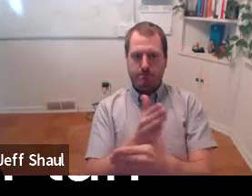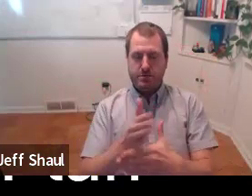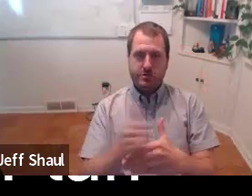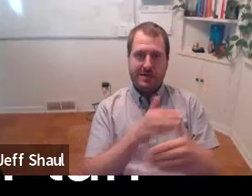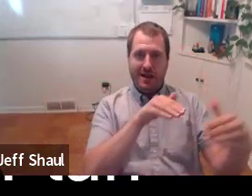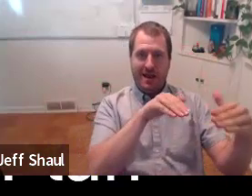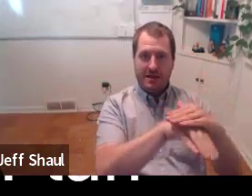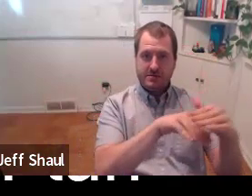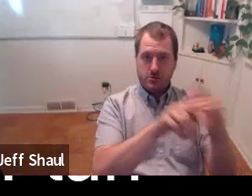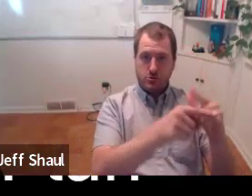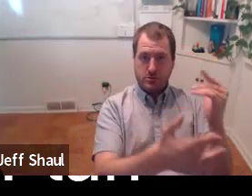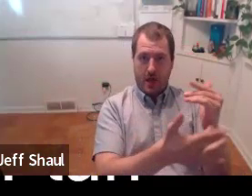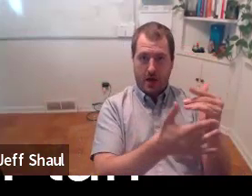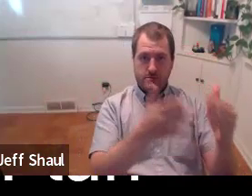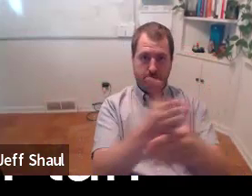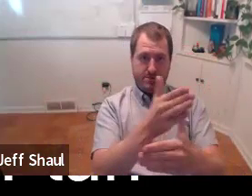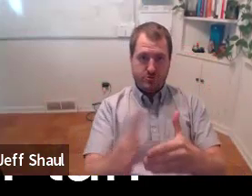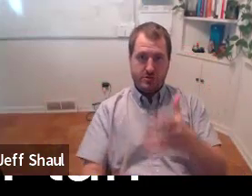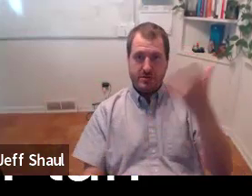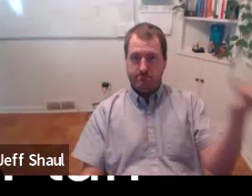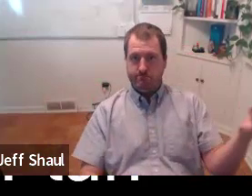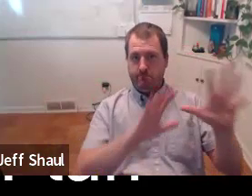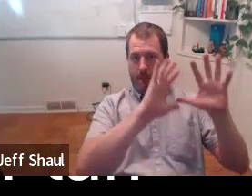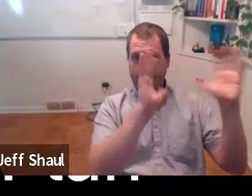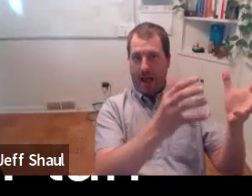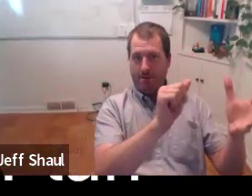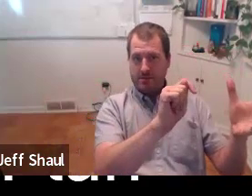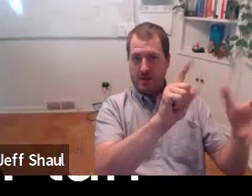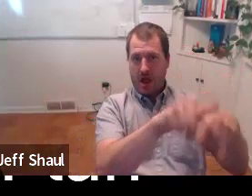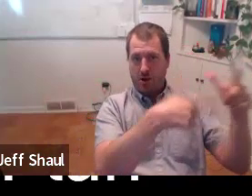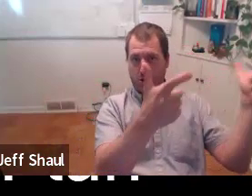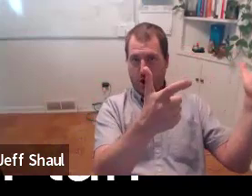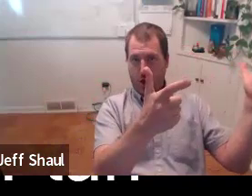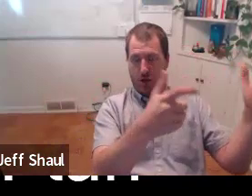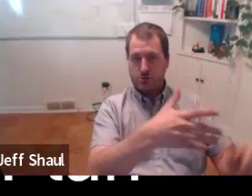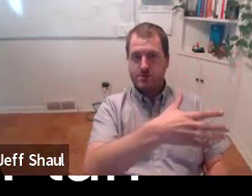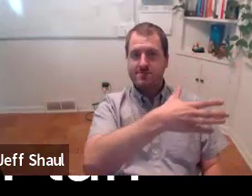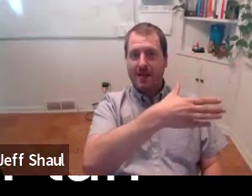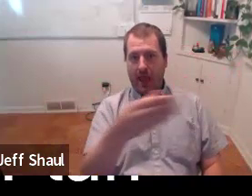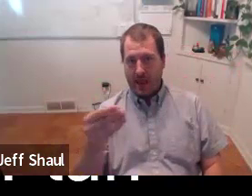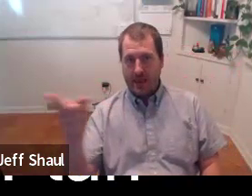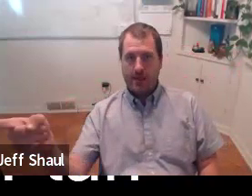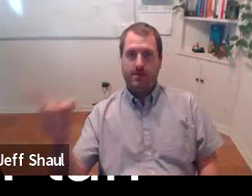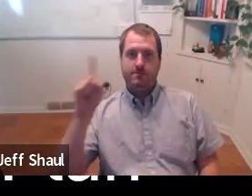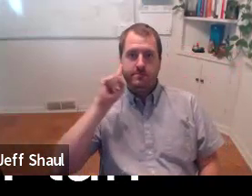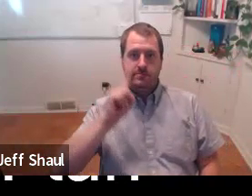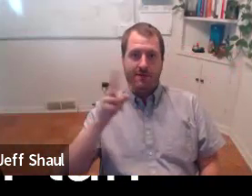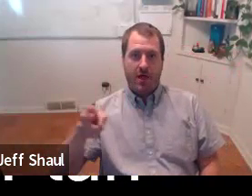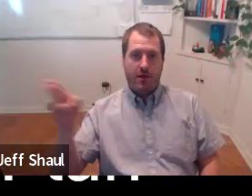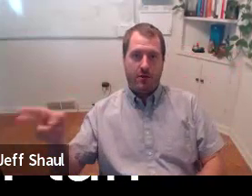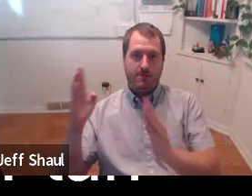There's a disparity between access to technology between deaf and hard of hearing and